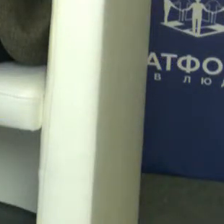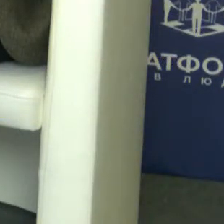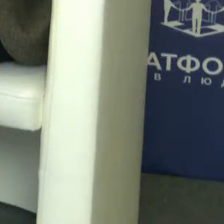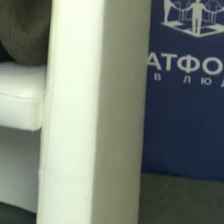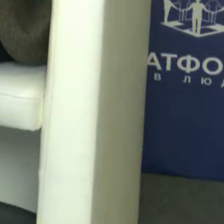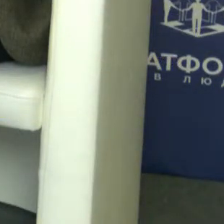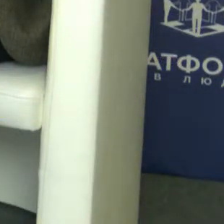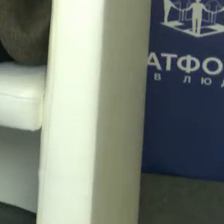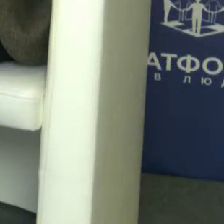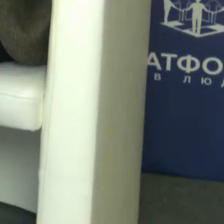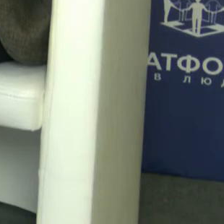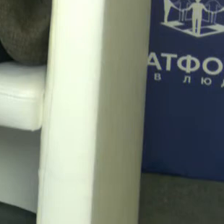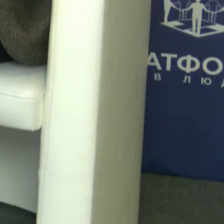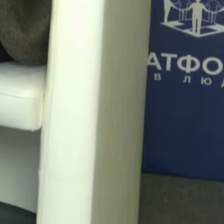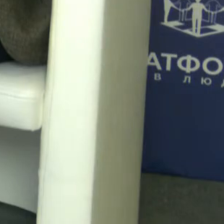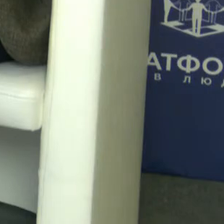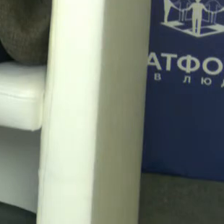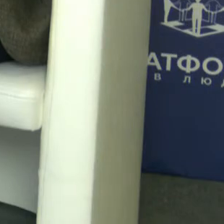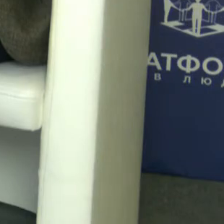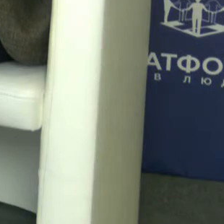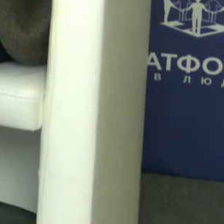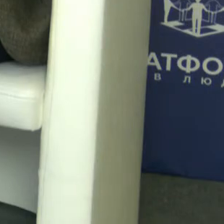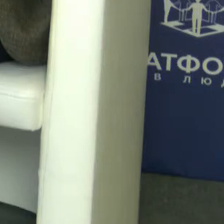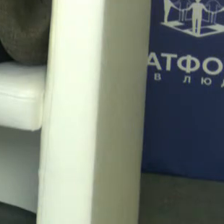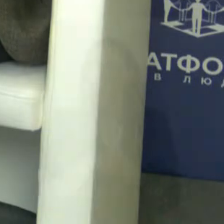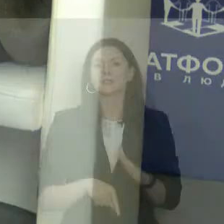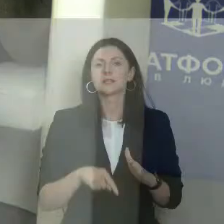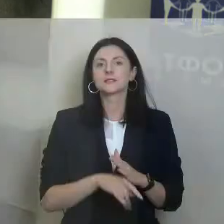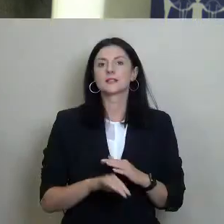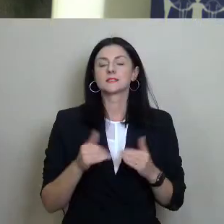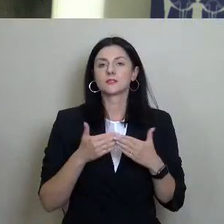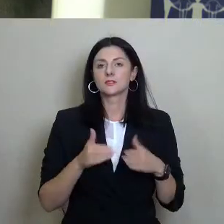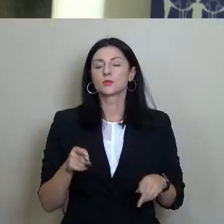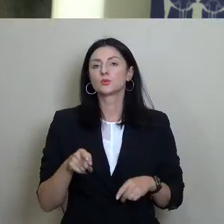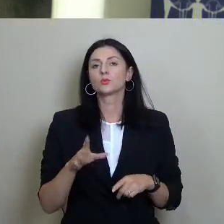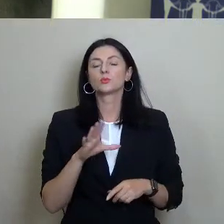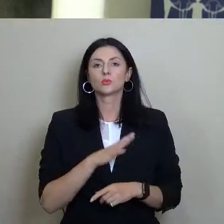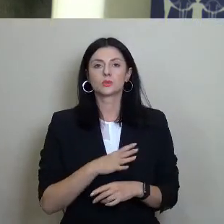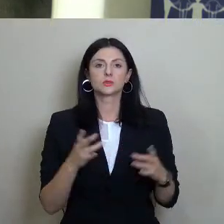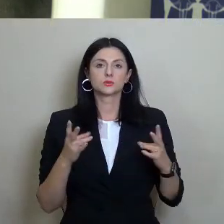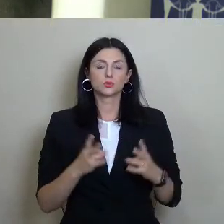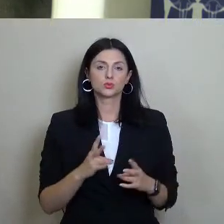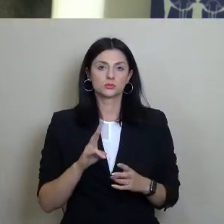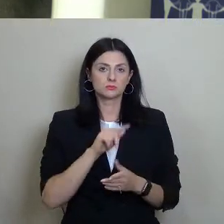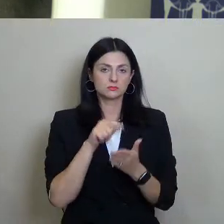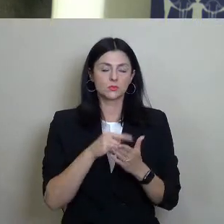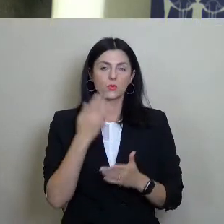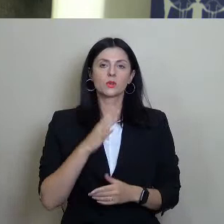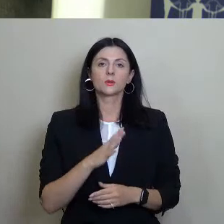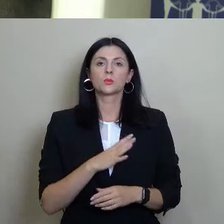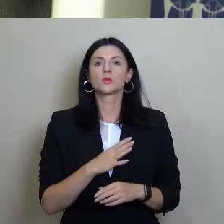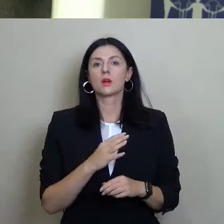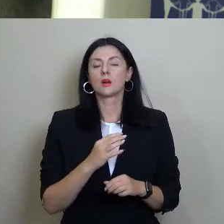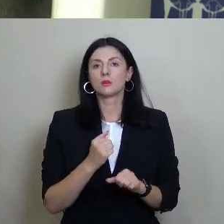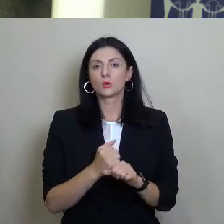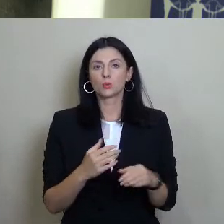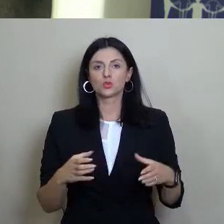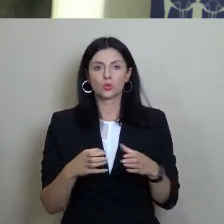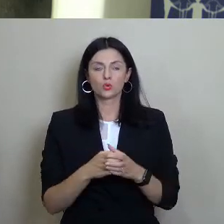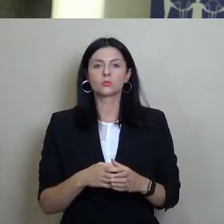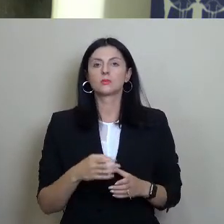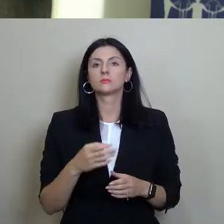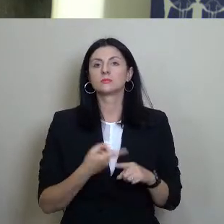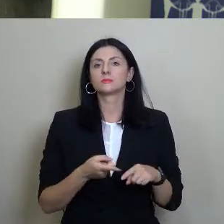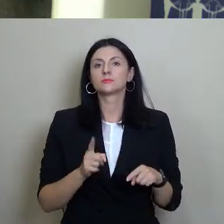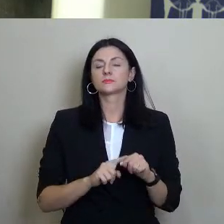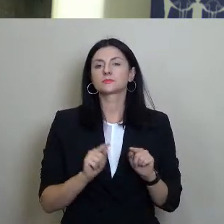the higher place. And this is why this particular situation